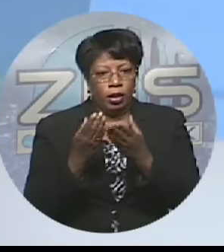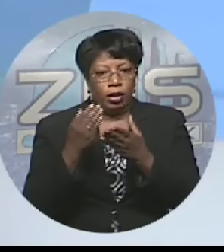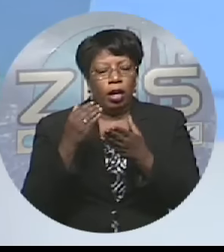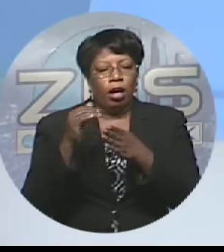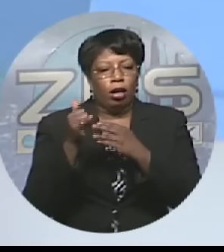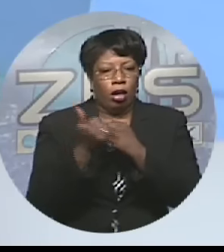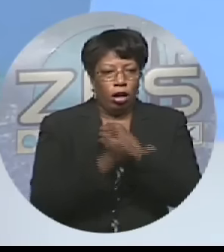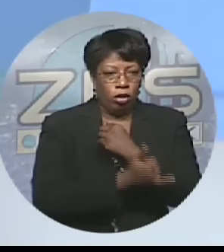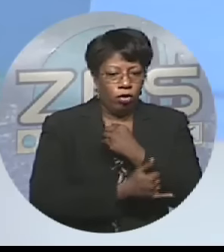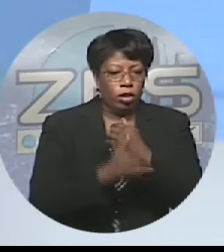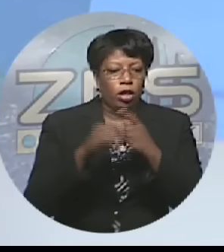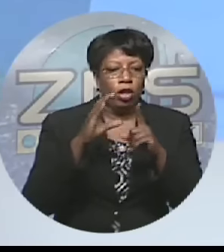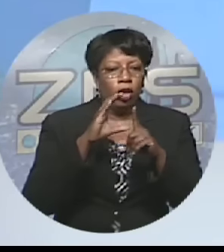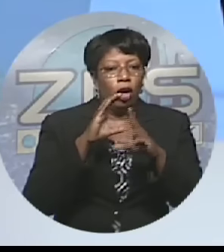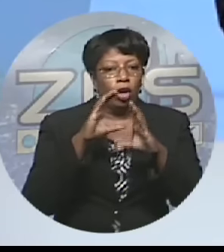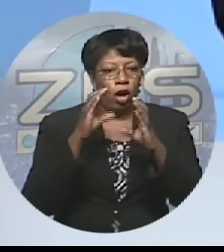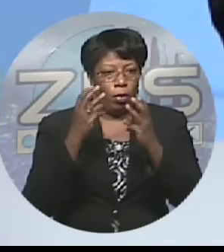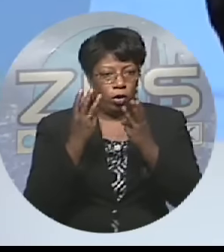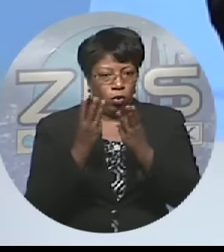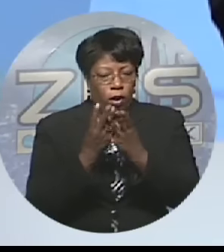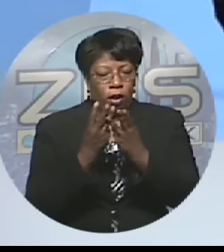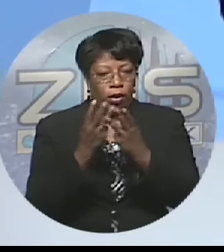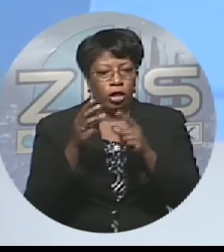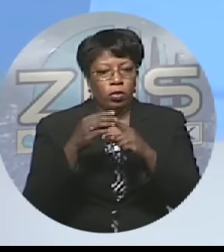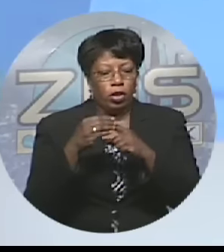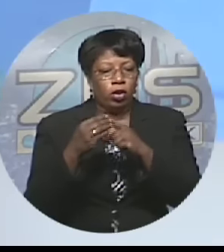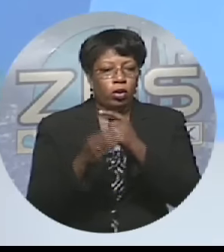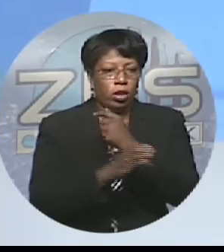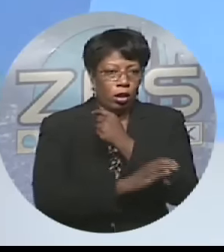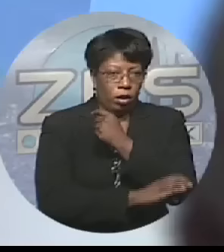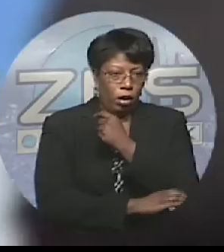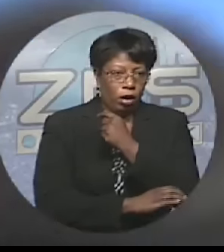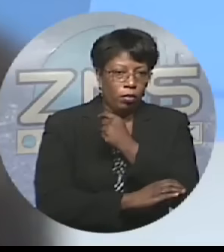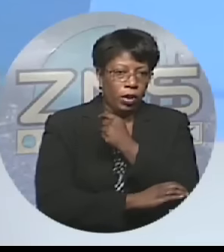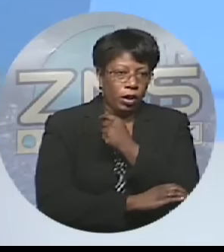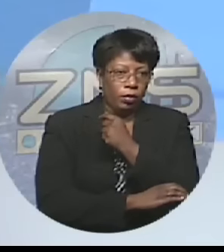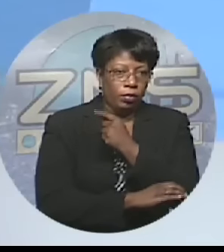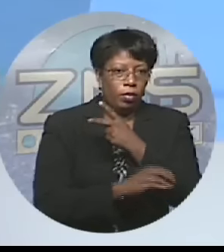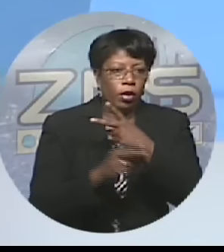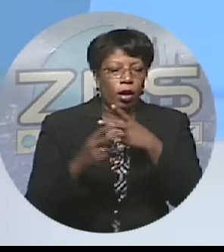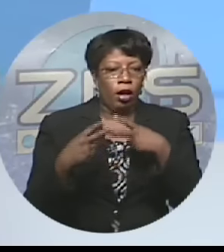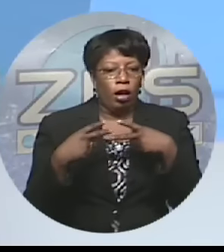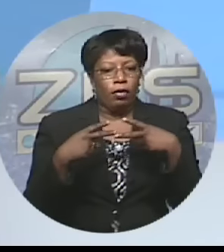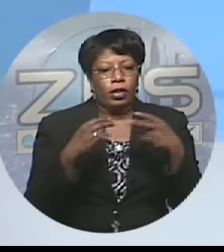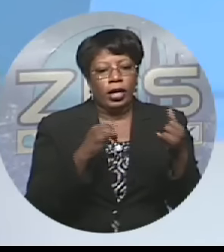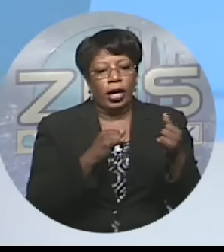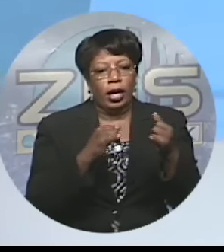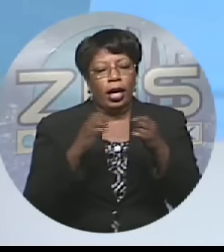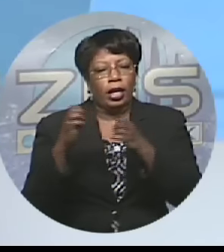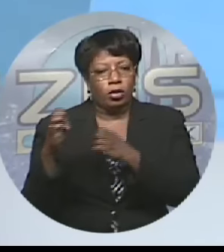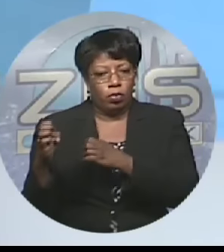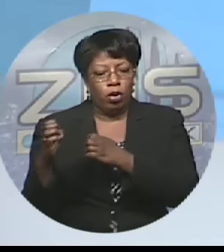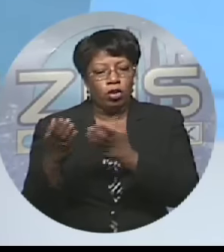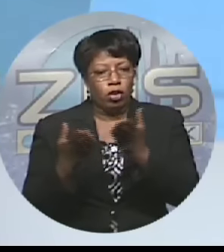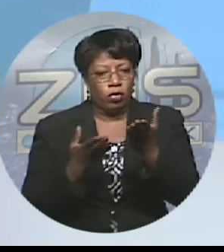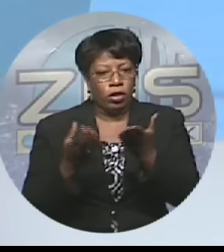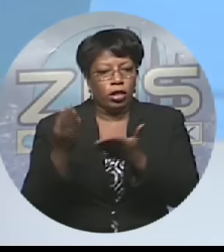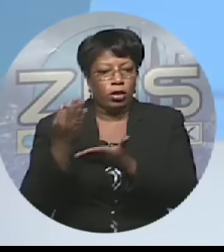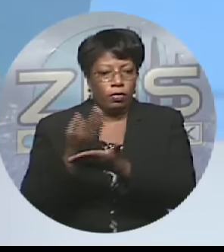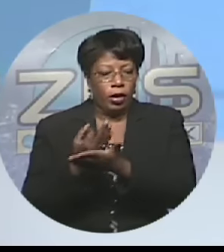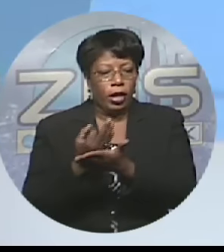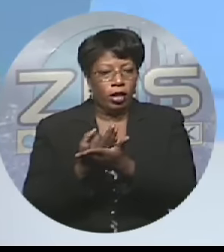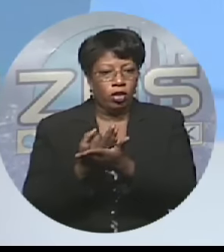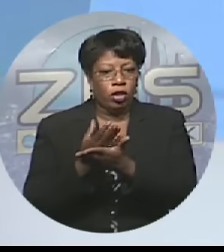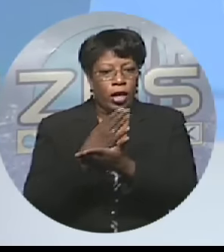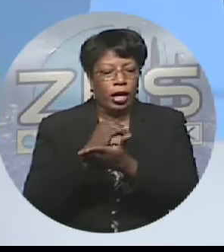Commonwealth, particularly those in the Caribbean, have engaged in the export of services, both financial